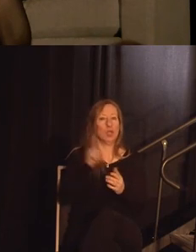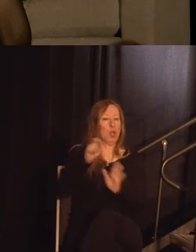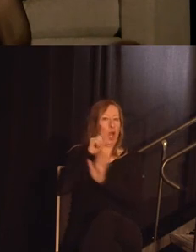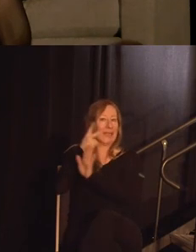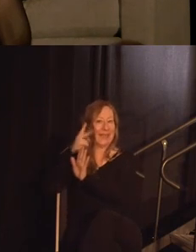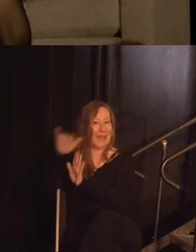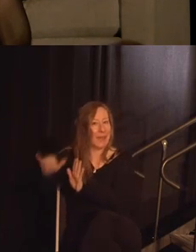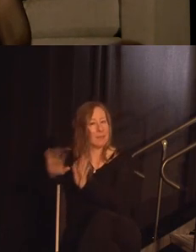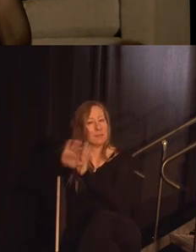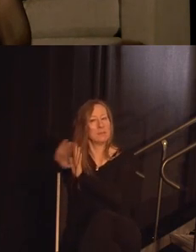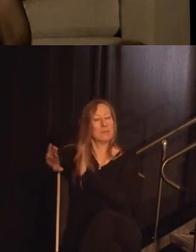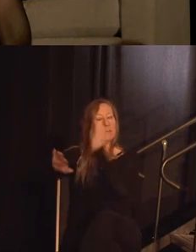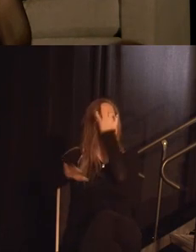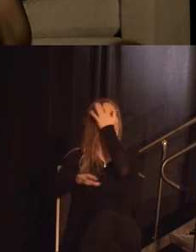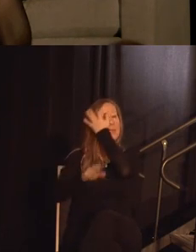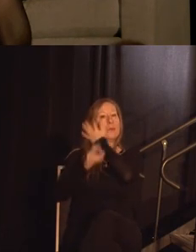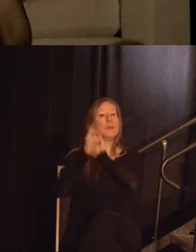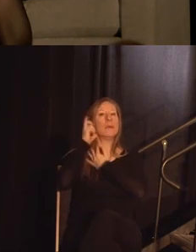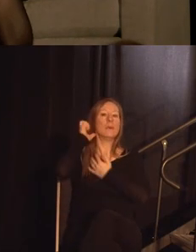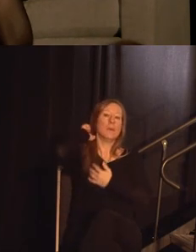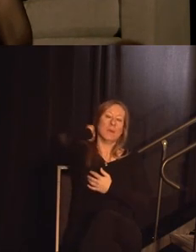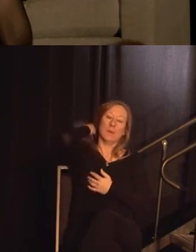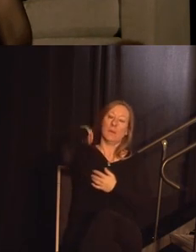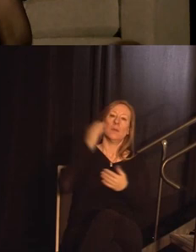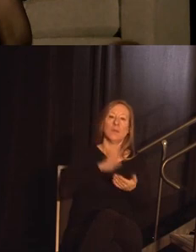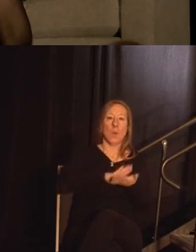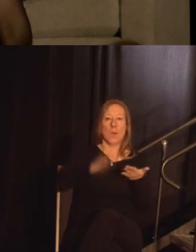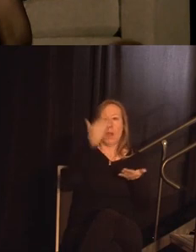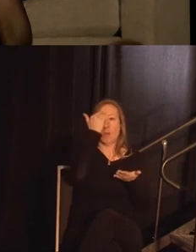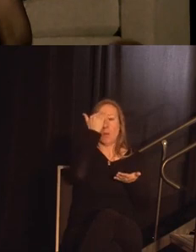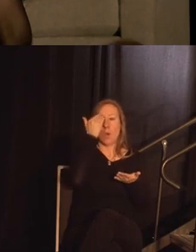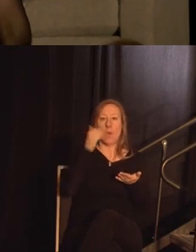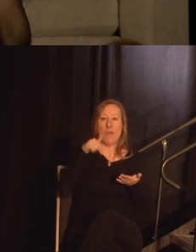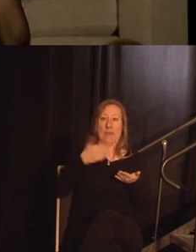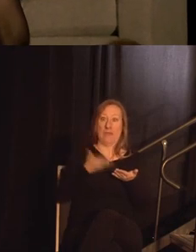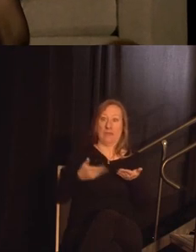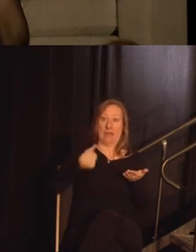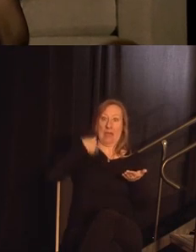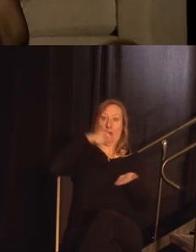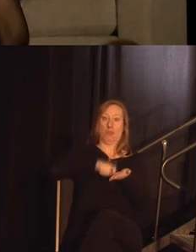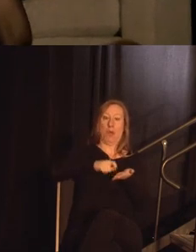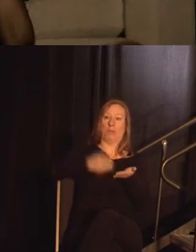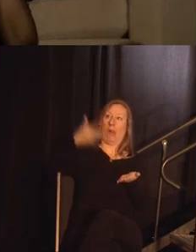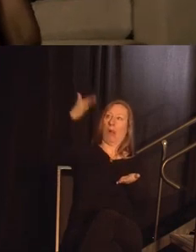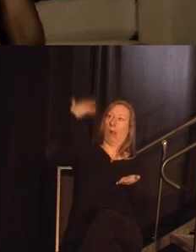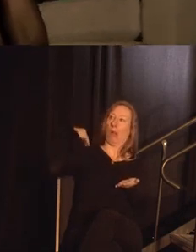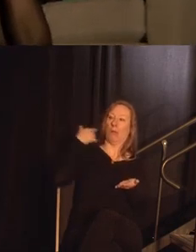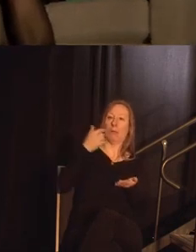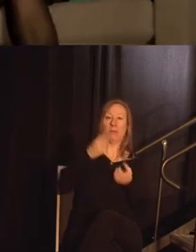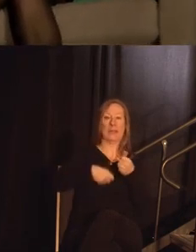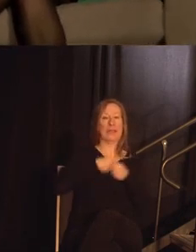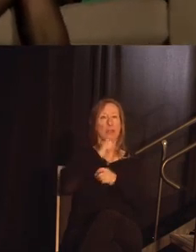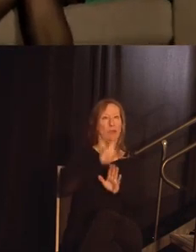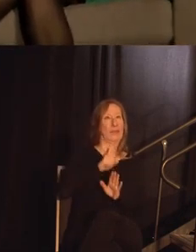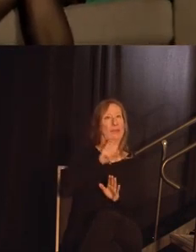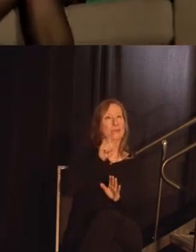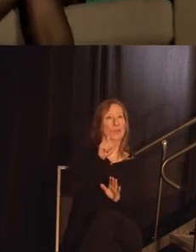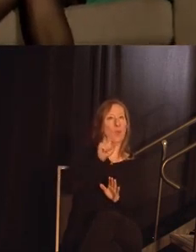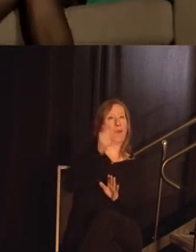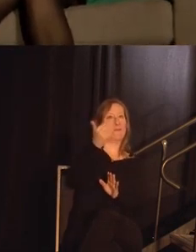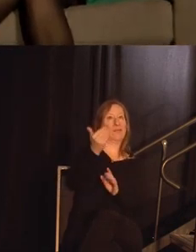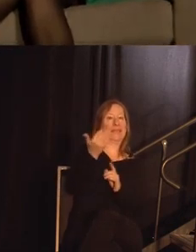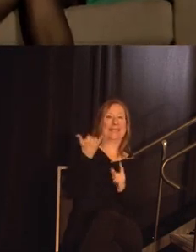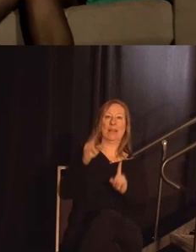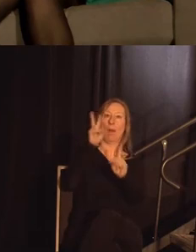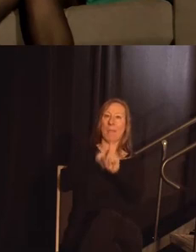it, and it's bad. And so nice to know that this thing that I wrote in 2015, really, still